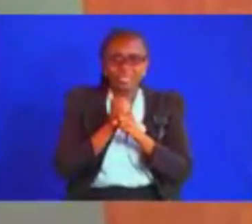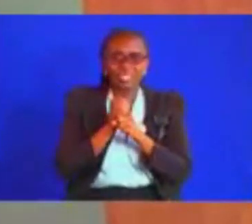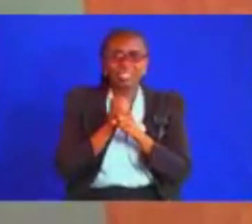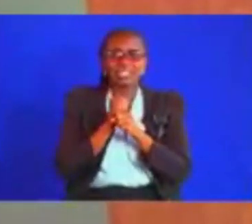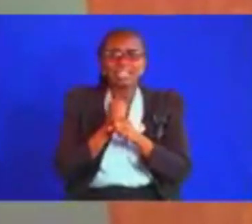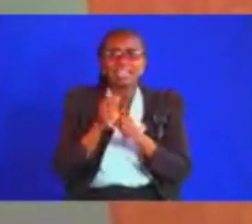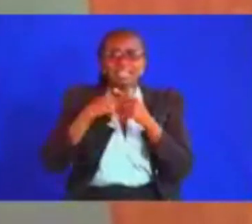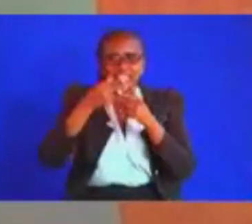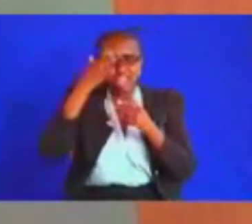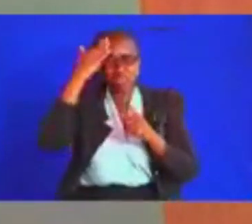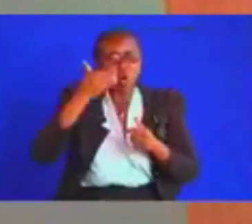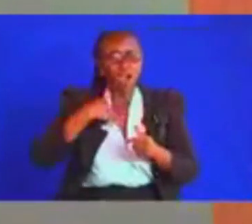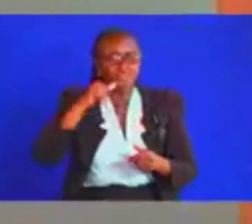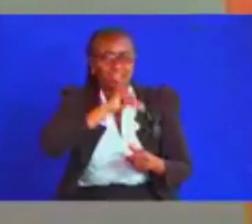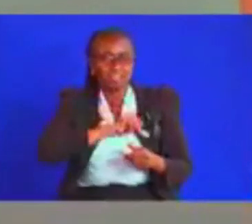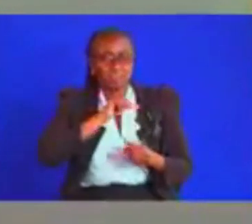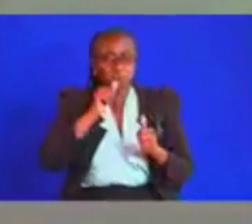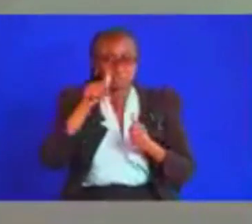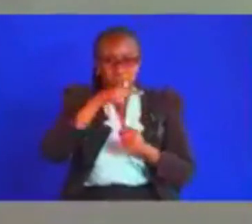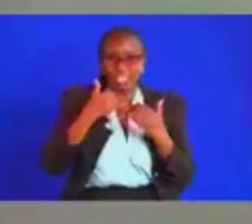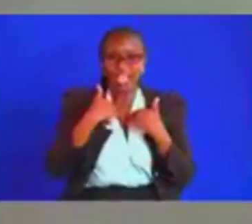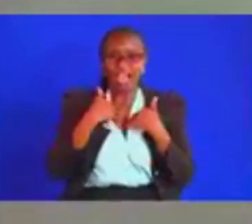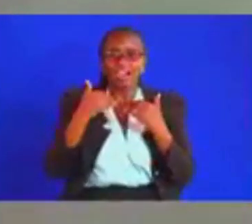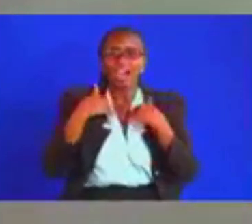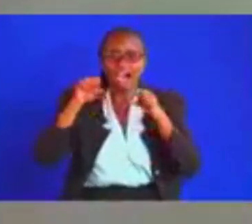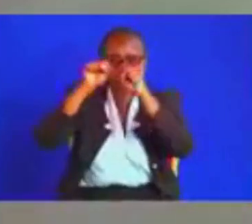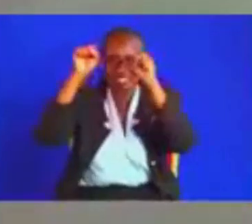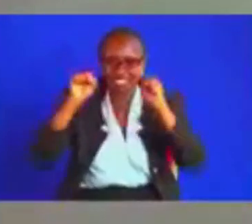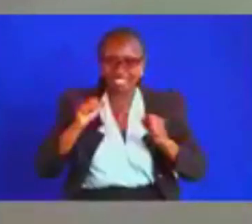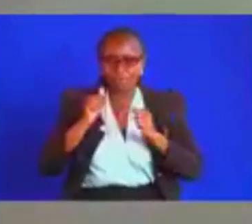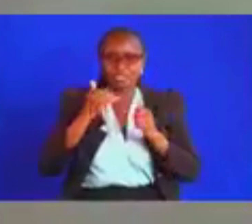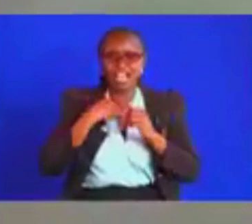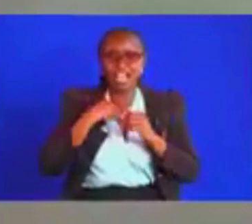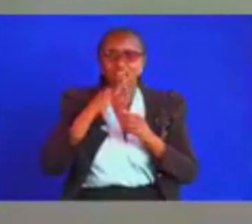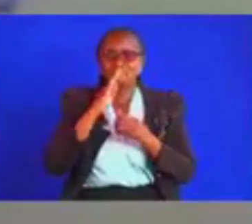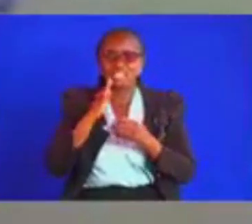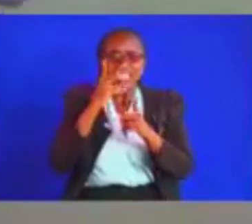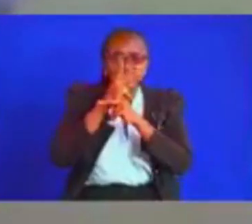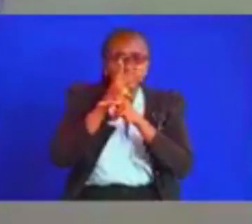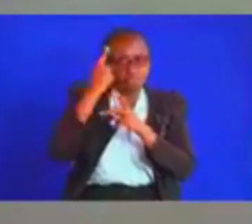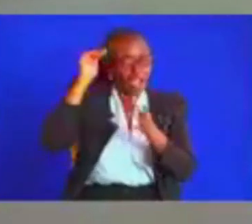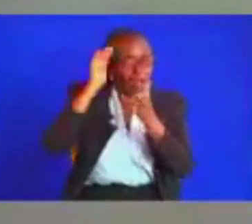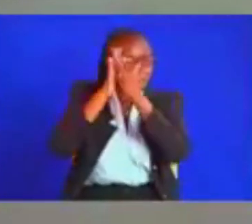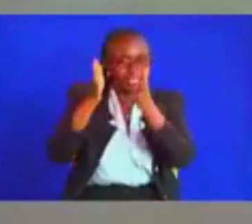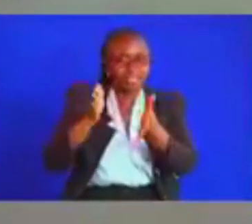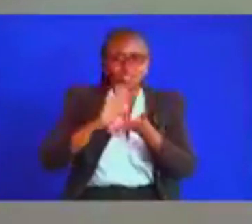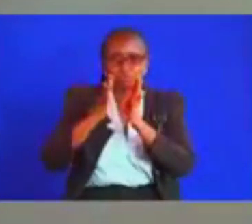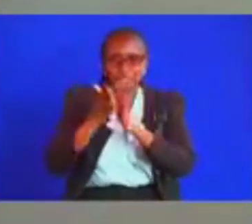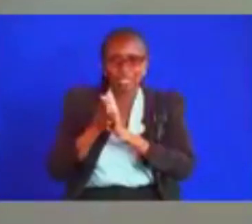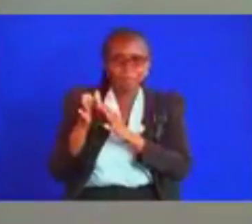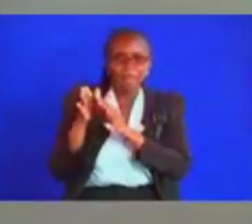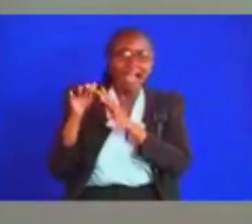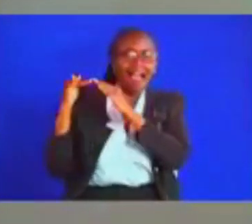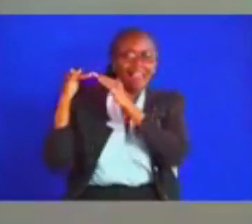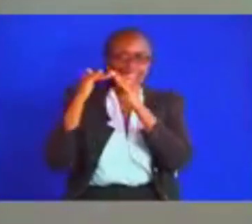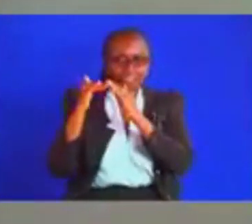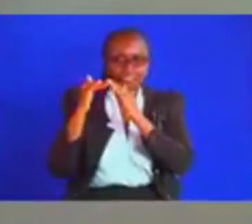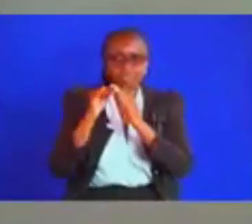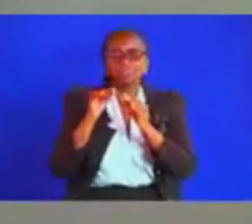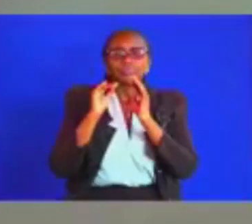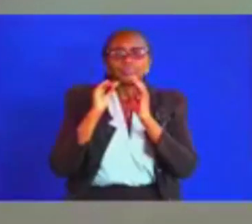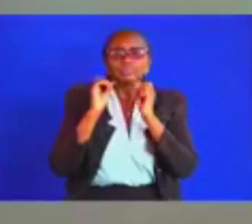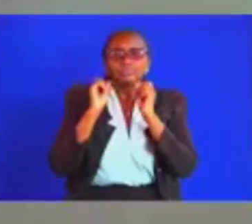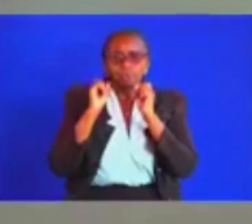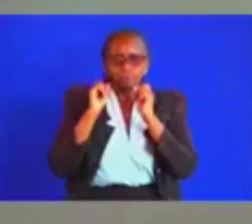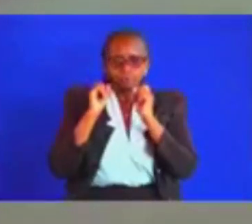an advantage we have. There are systems that have been carved out for the believer to become a leverage. One of it, for instance, is